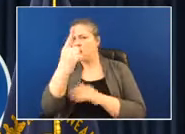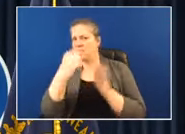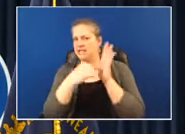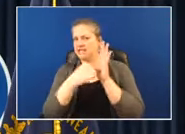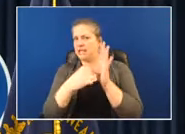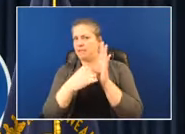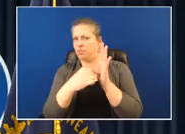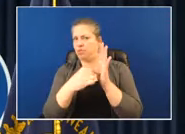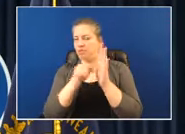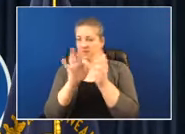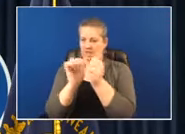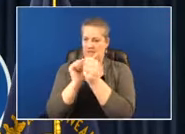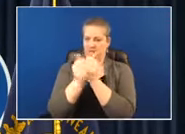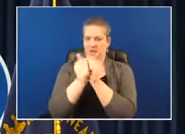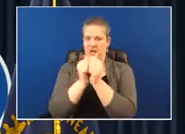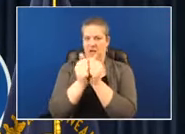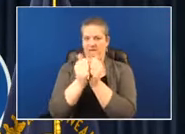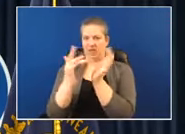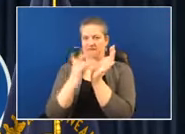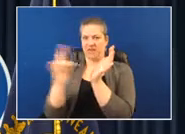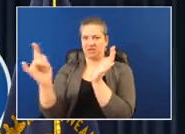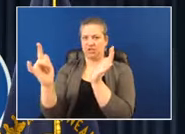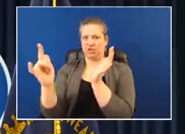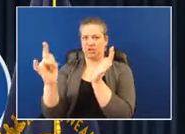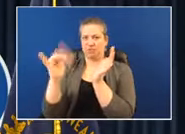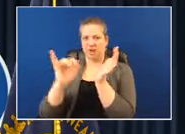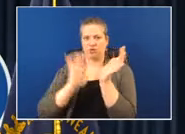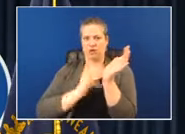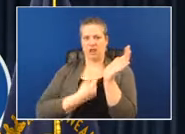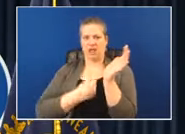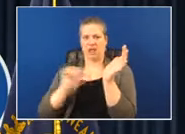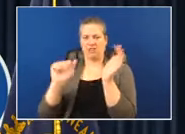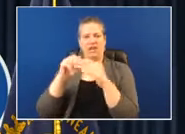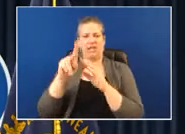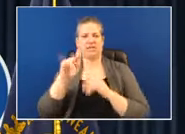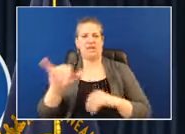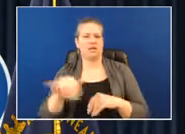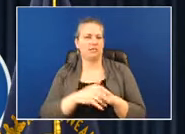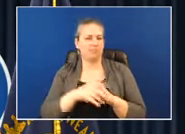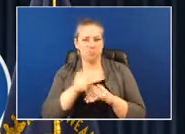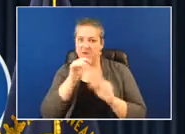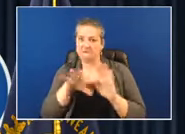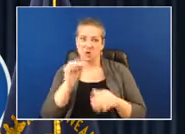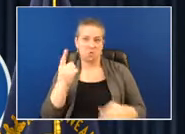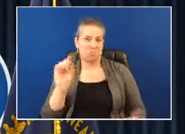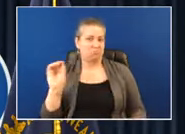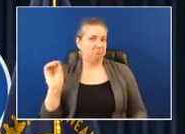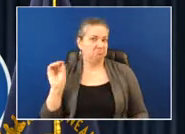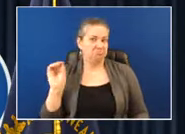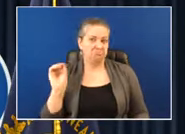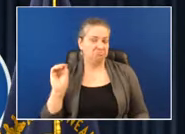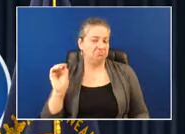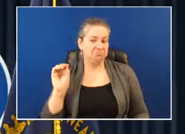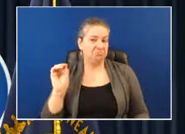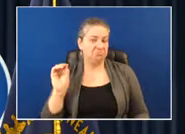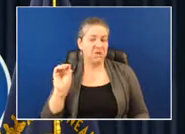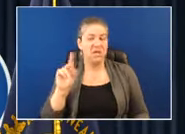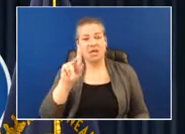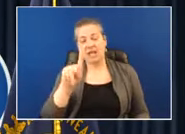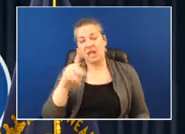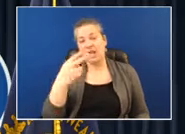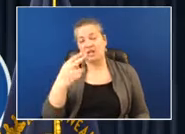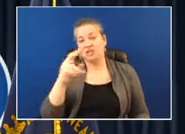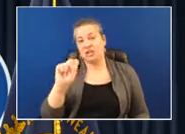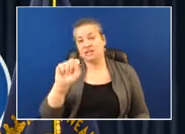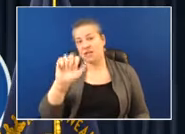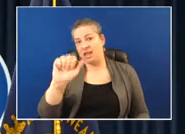competitive advantage by a transgender athlete in Kentucky. You will not find one. The reason is KHSAA was ahead of its